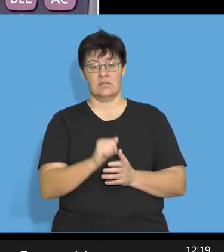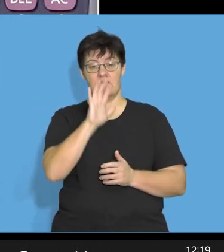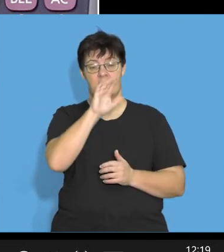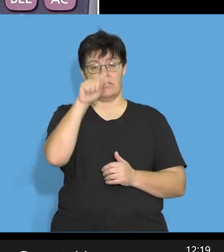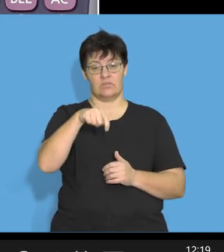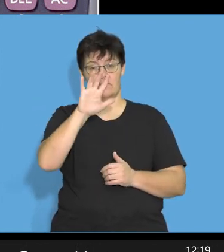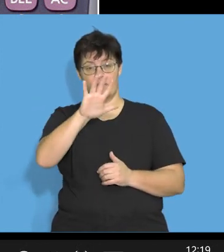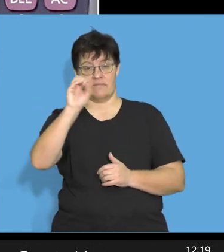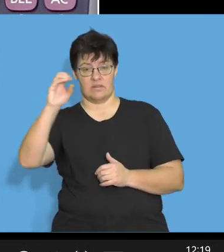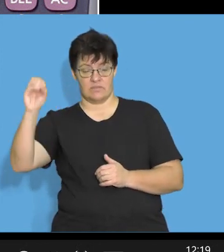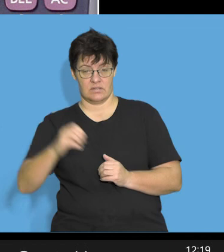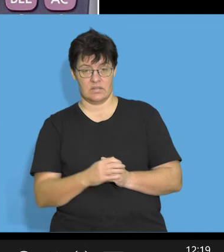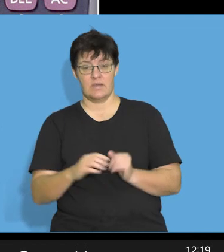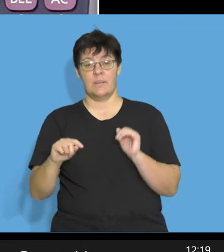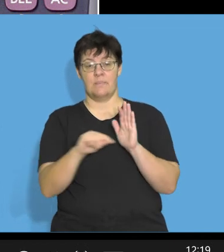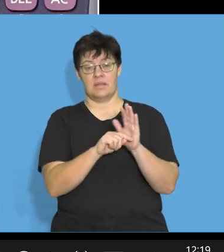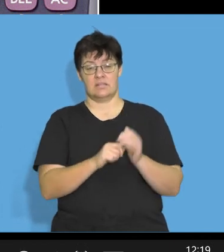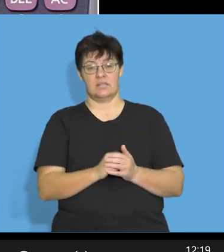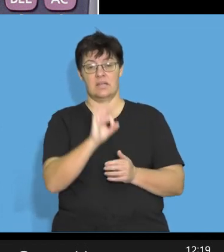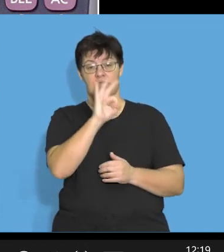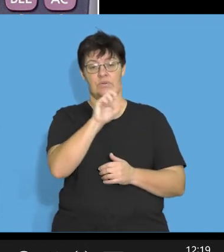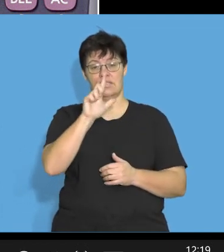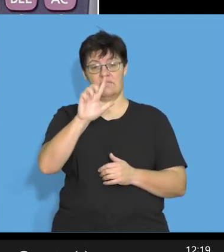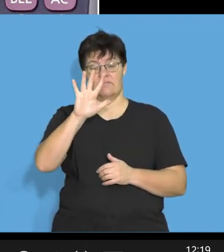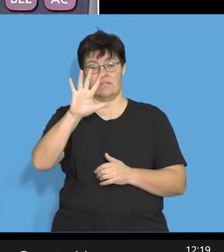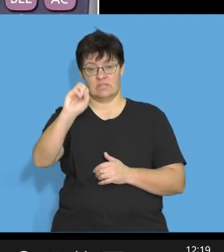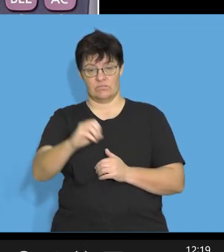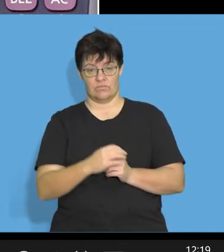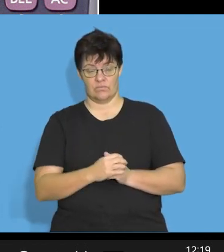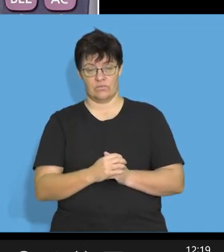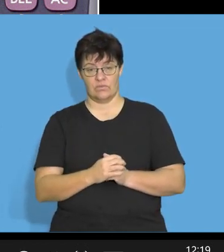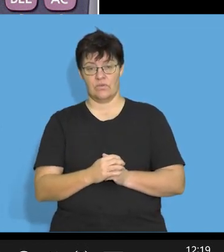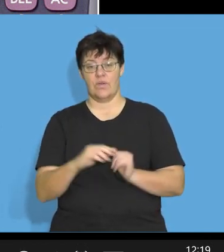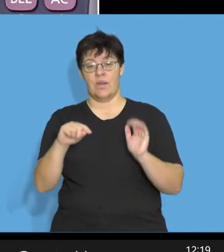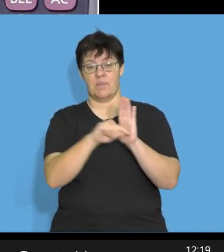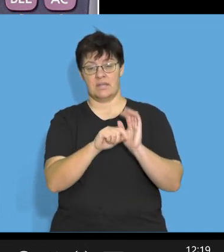5,500 minus 3,750 minus